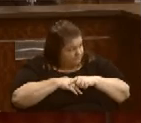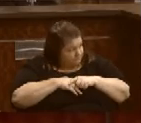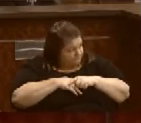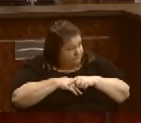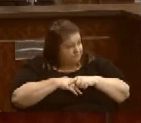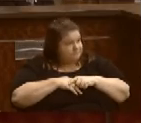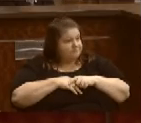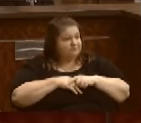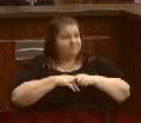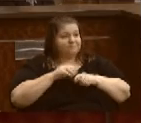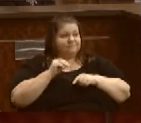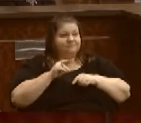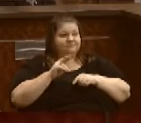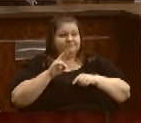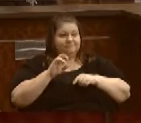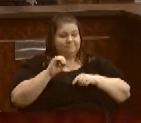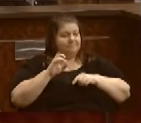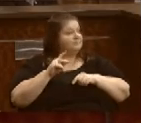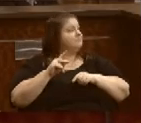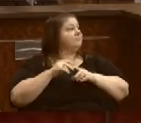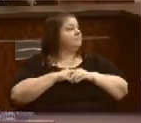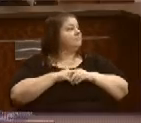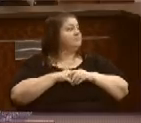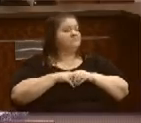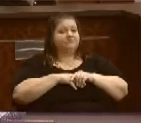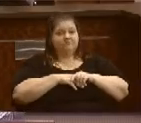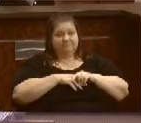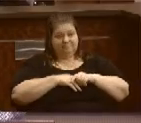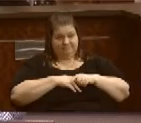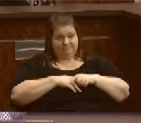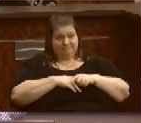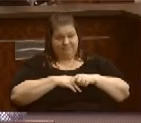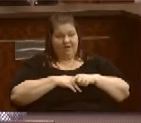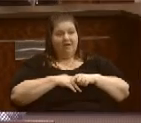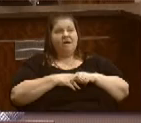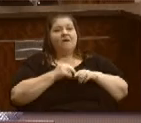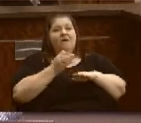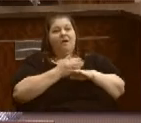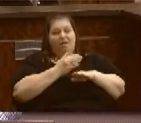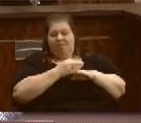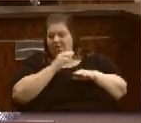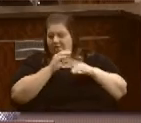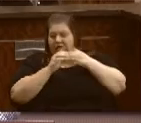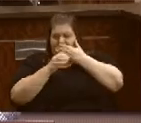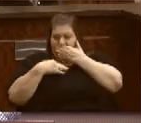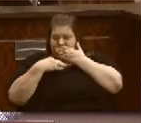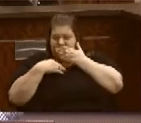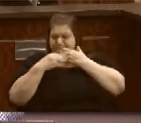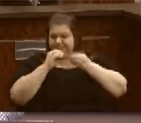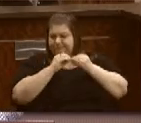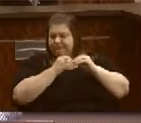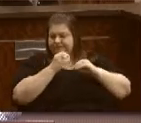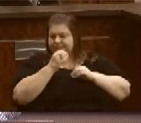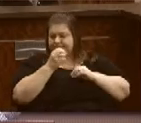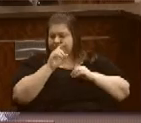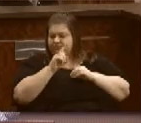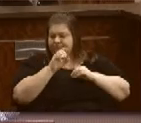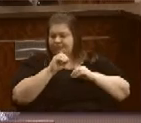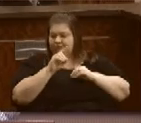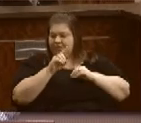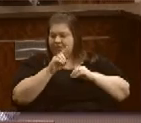Oh, I'm sorry, Mr. Proctor. Yes, Mr. President. Revitalization Overlay Application Number